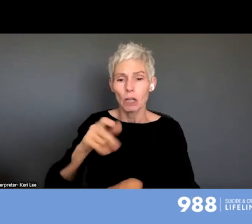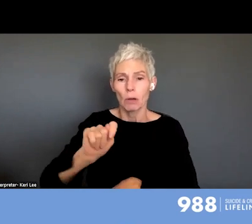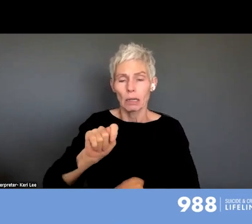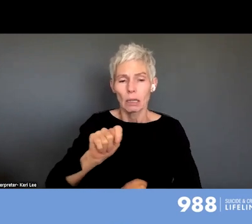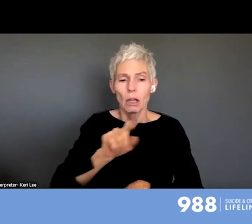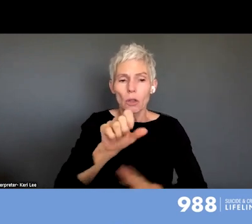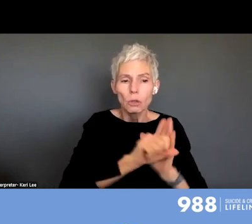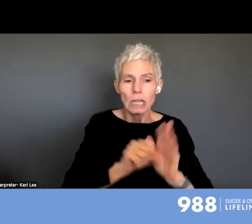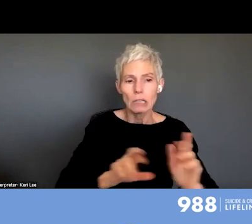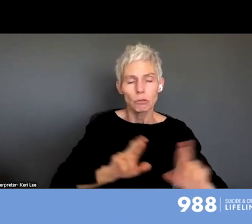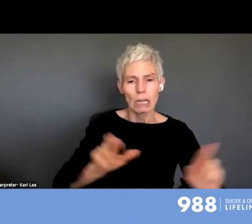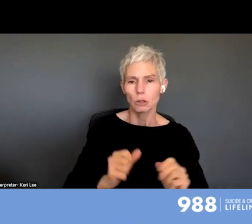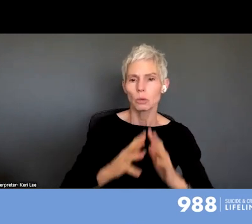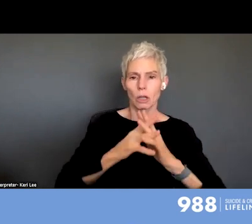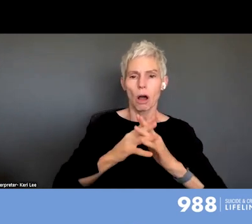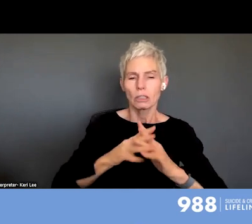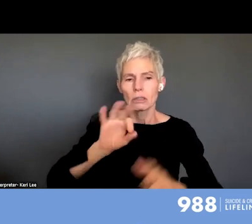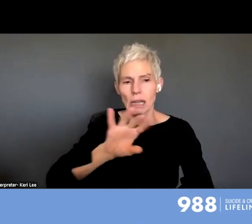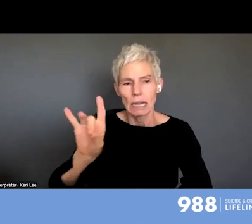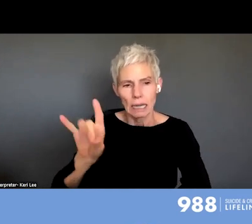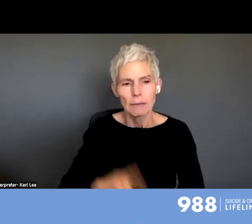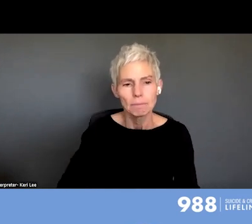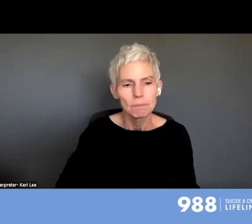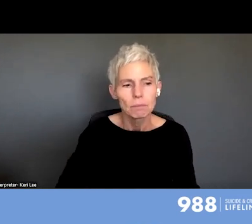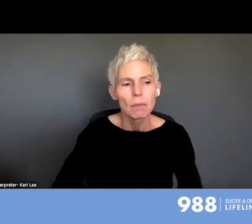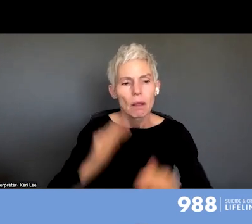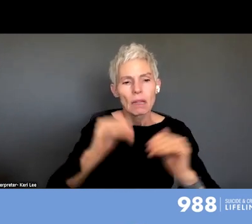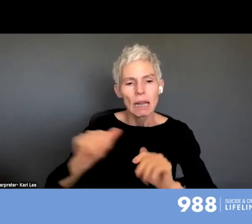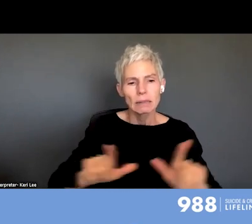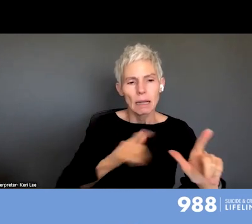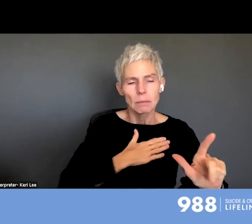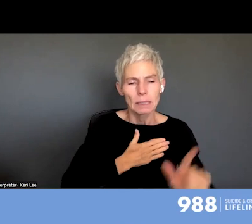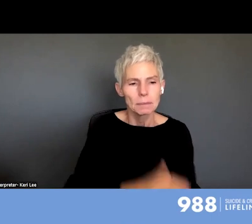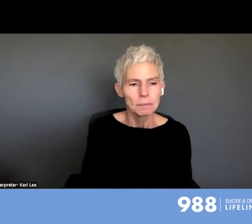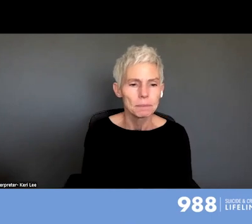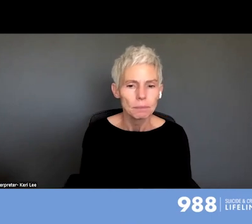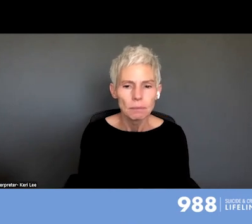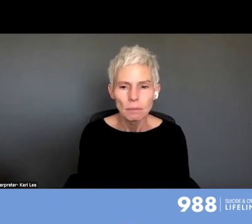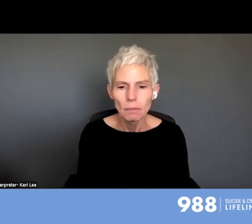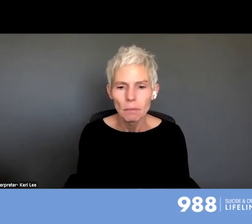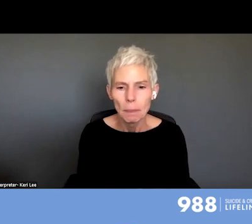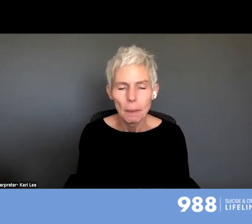the launch and implementation of 988. If you go to the next slide, please.